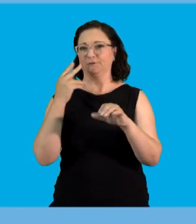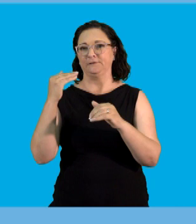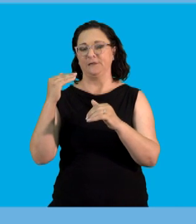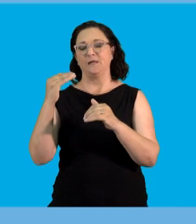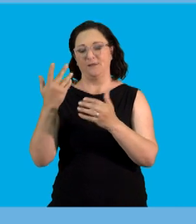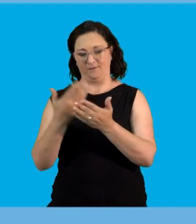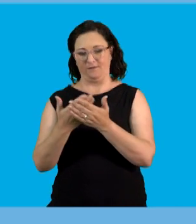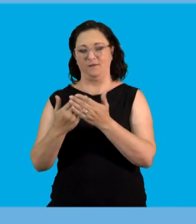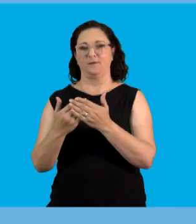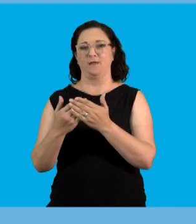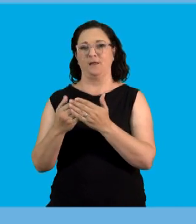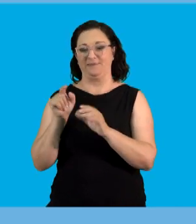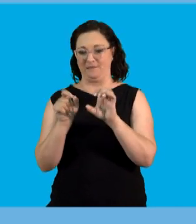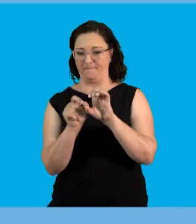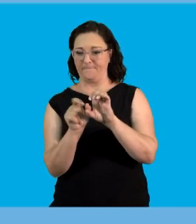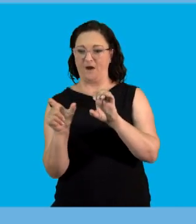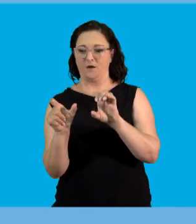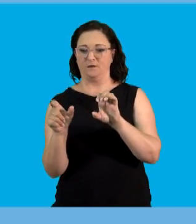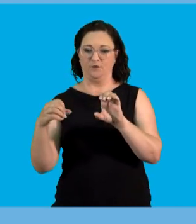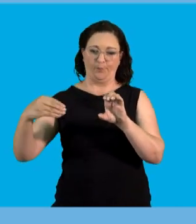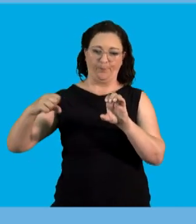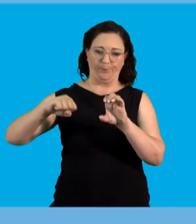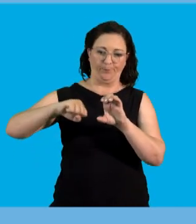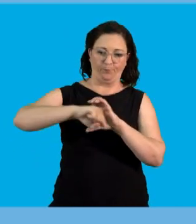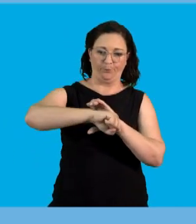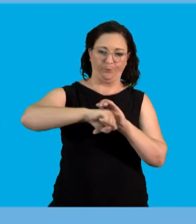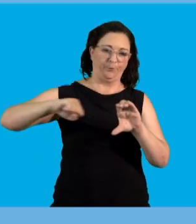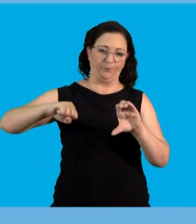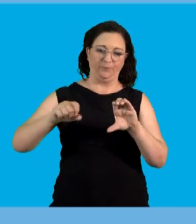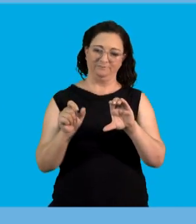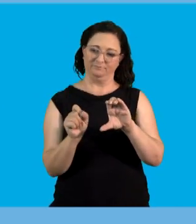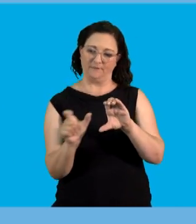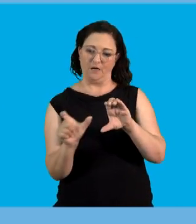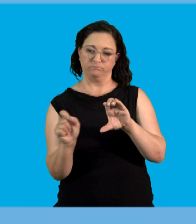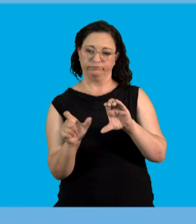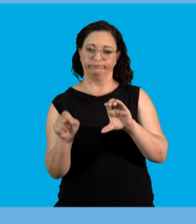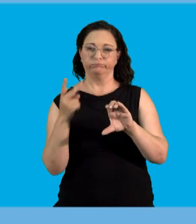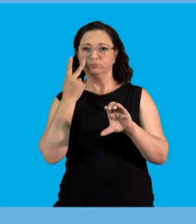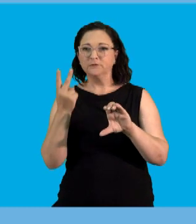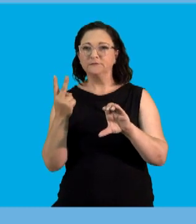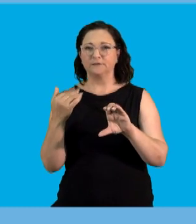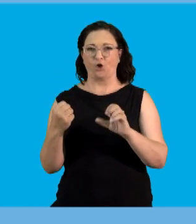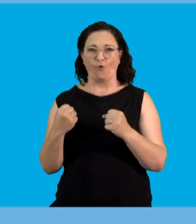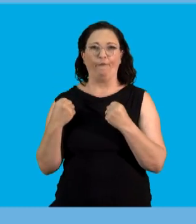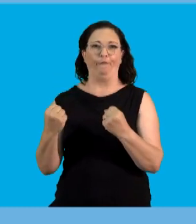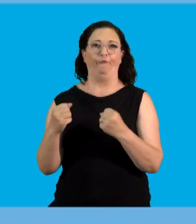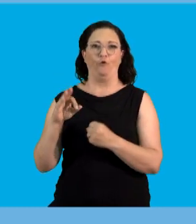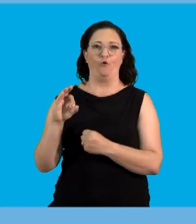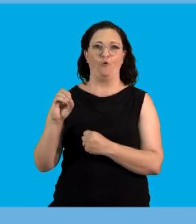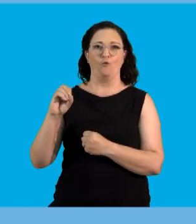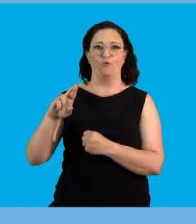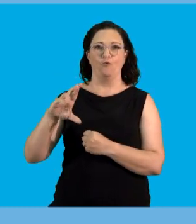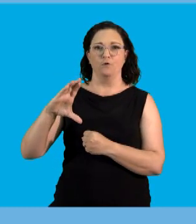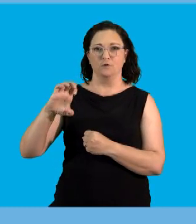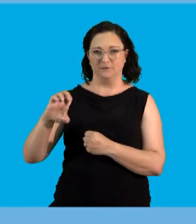of any particular substance that you want to measure the pressure of. So by so doing, the force that is generated by the gas particles